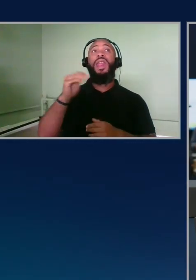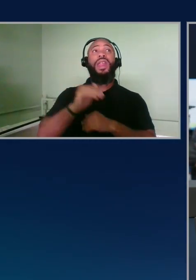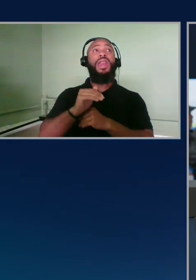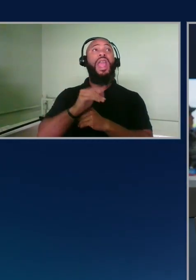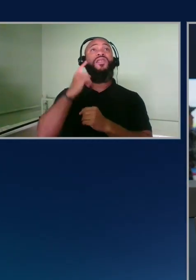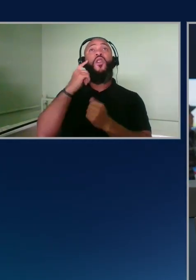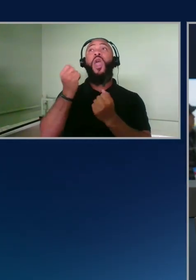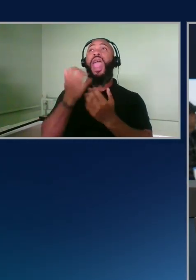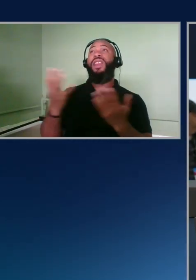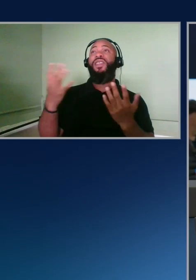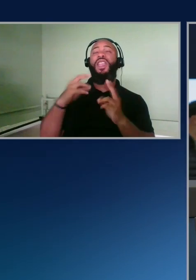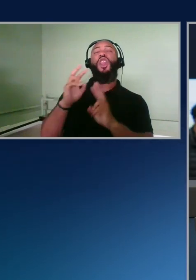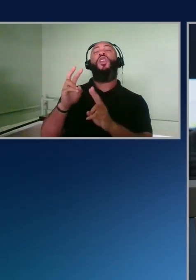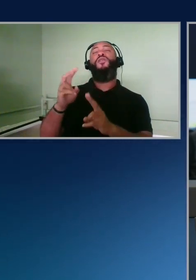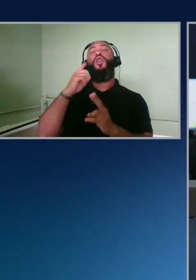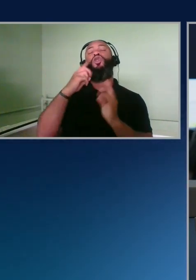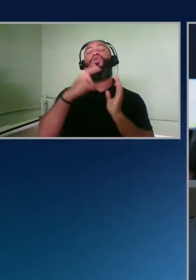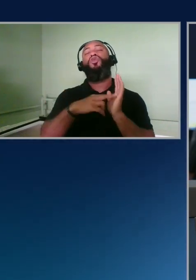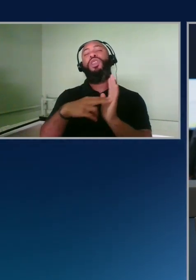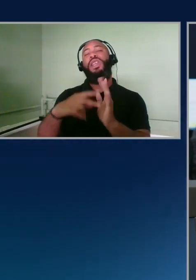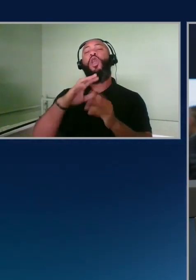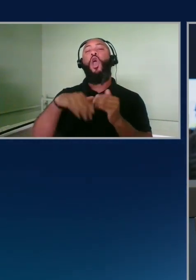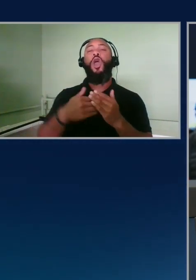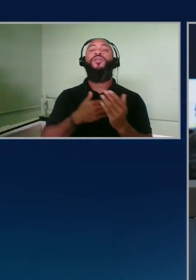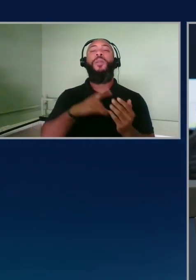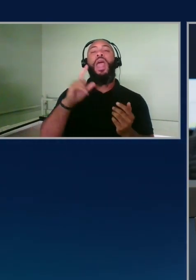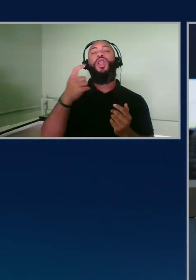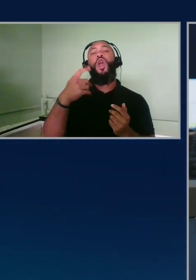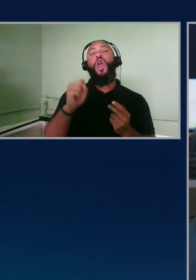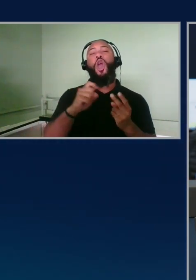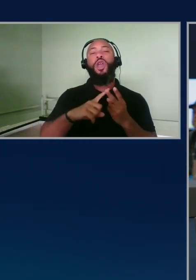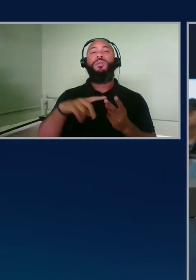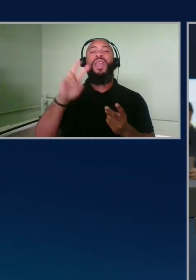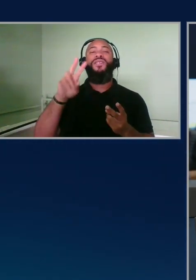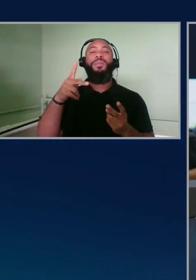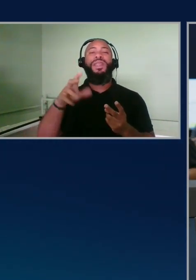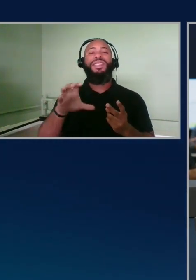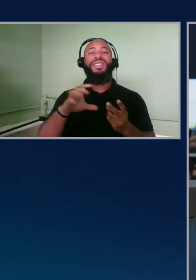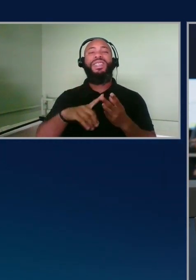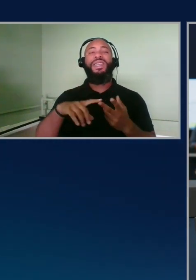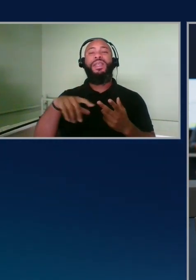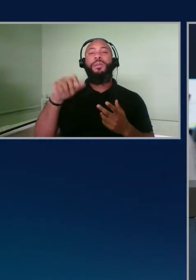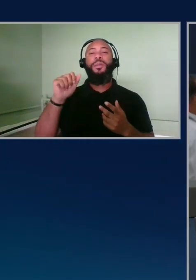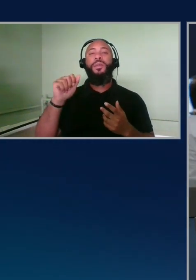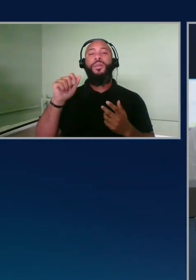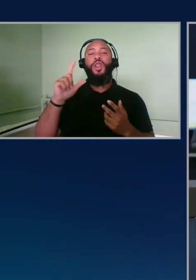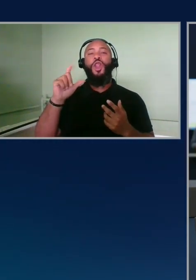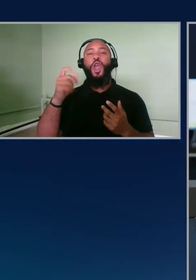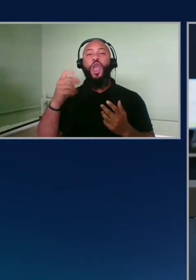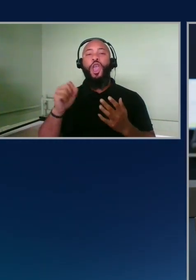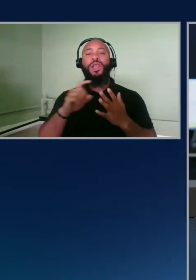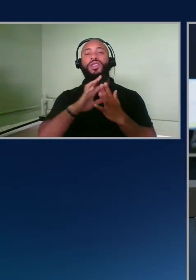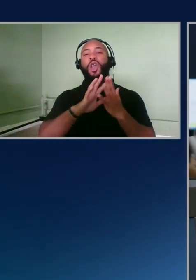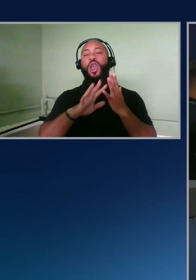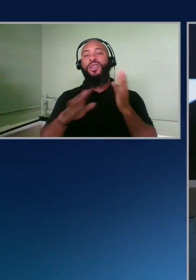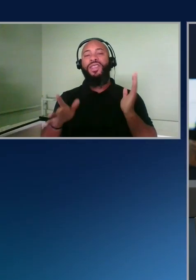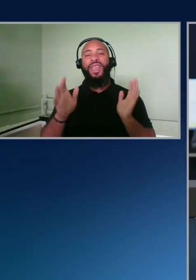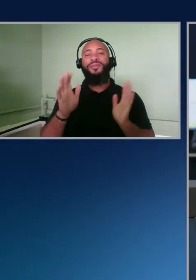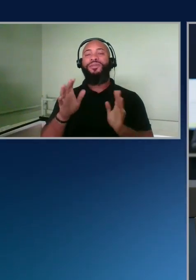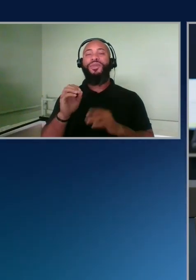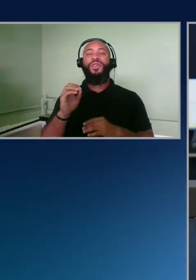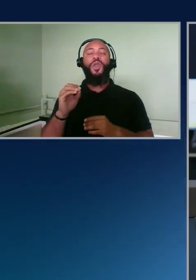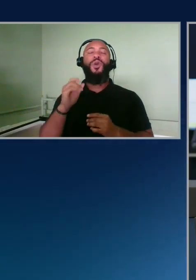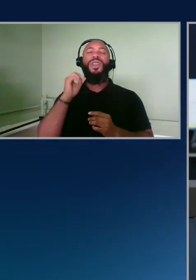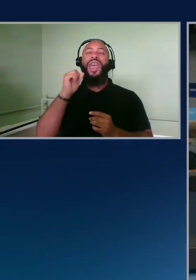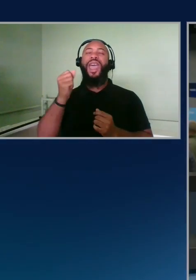What are my Friday nights for if not for reading through all of my VPC flow logs? That's what all of us did last Friday. Yes, I love it. But not everyone loves that, right? So, Sam, I know we're